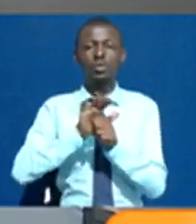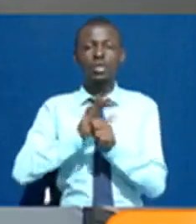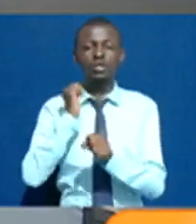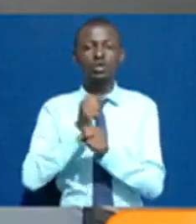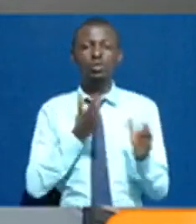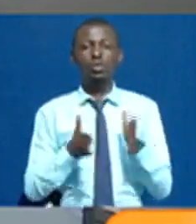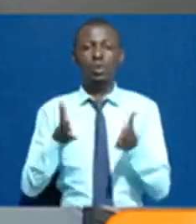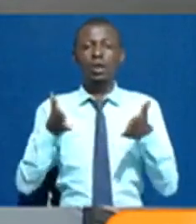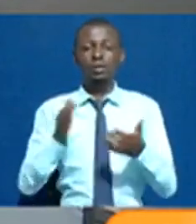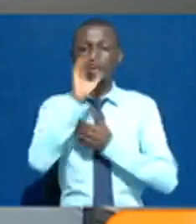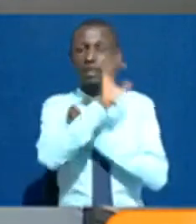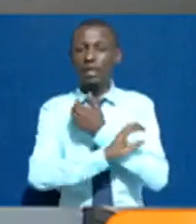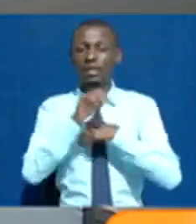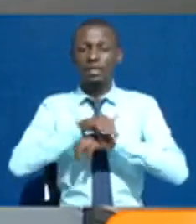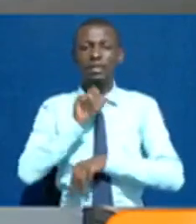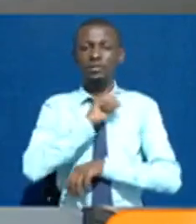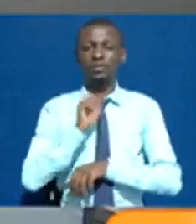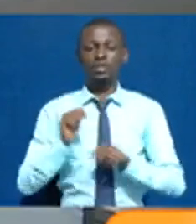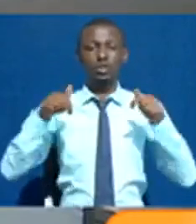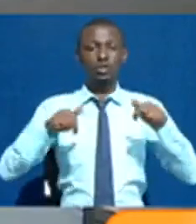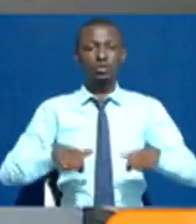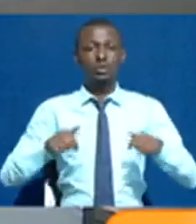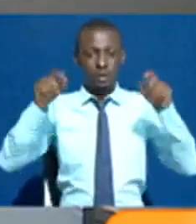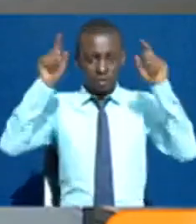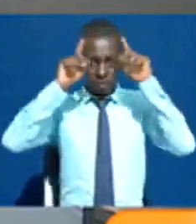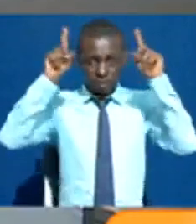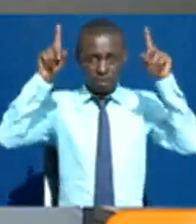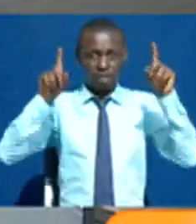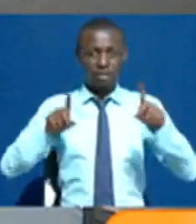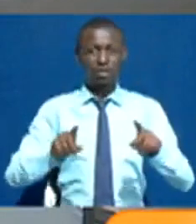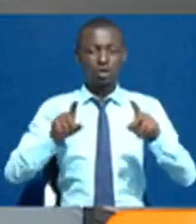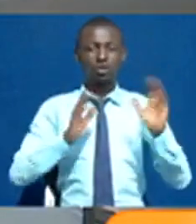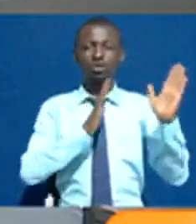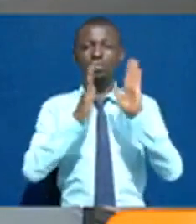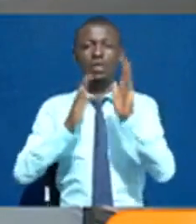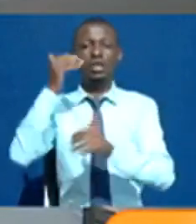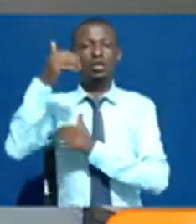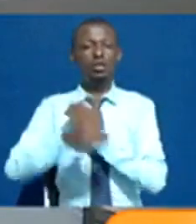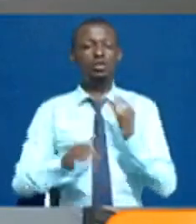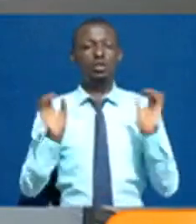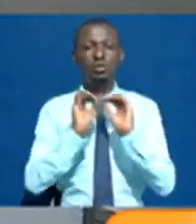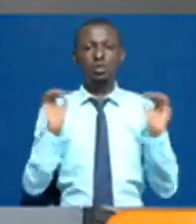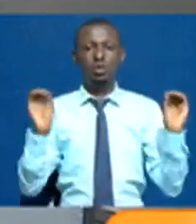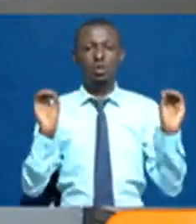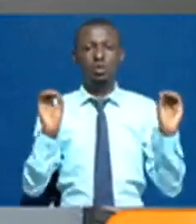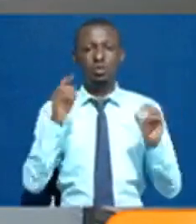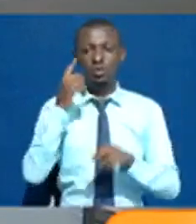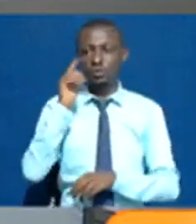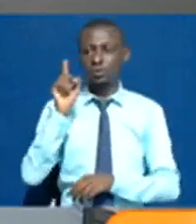in the country and that the ruling today will not dampen the plans. Stephen Latour reports.